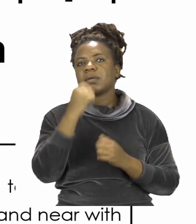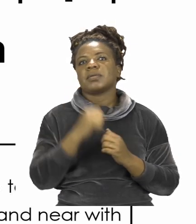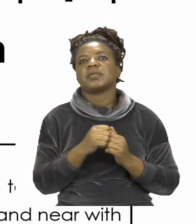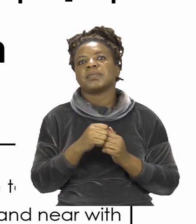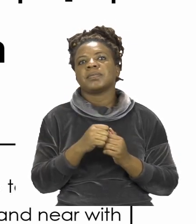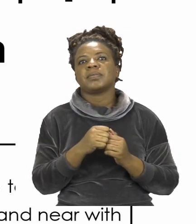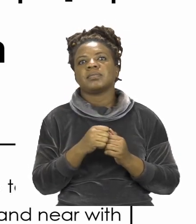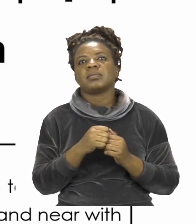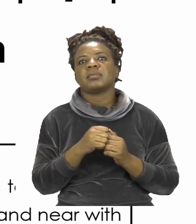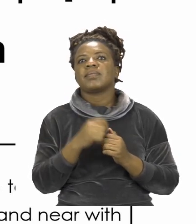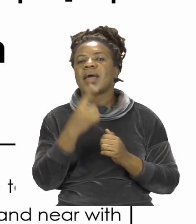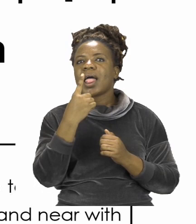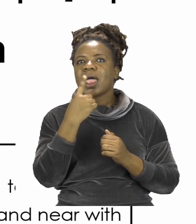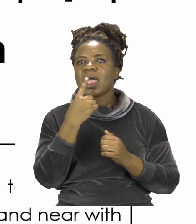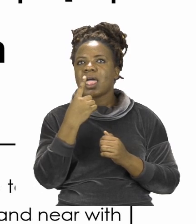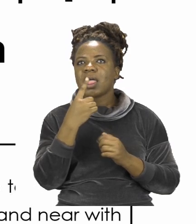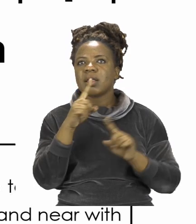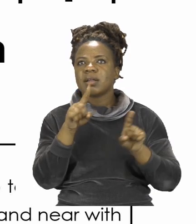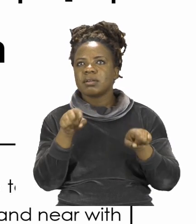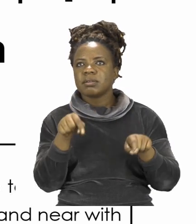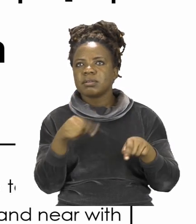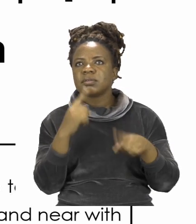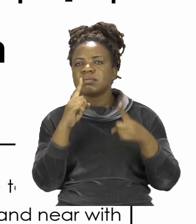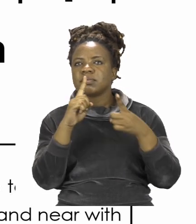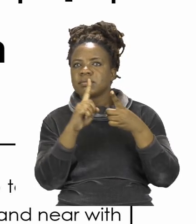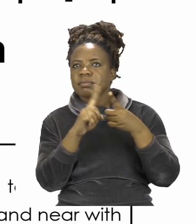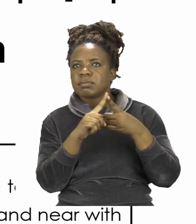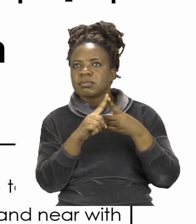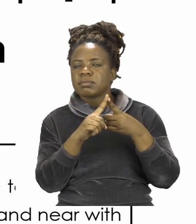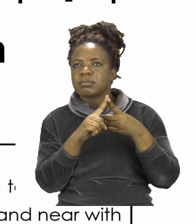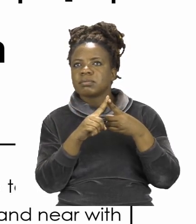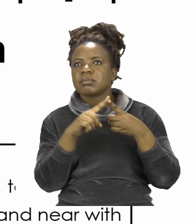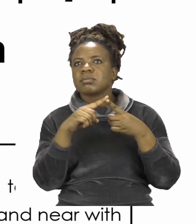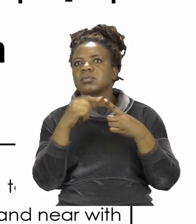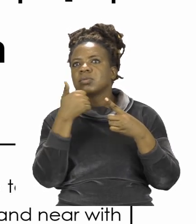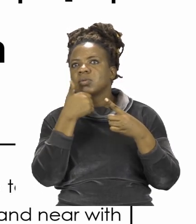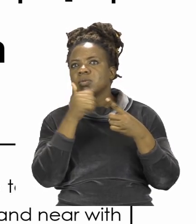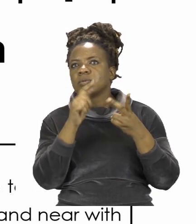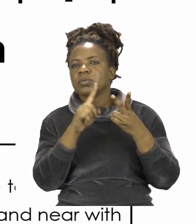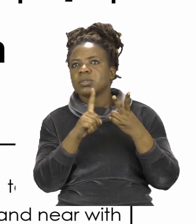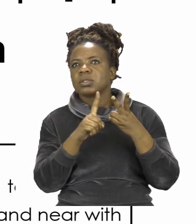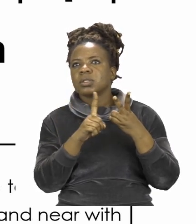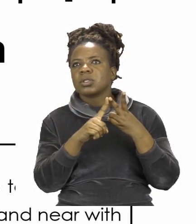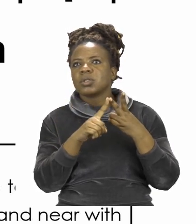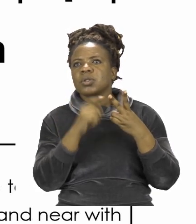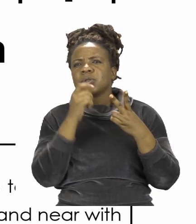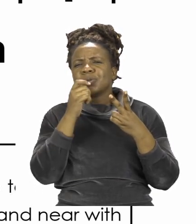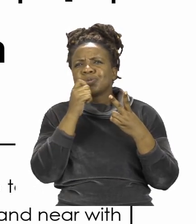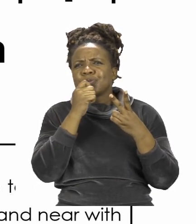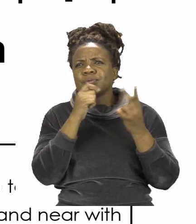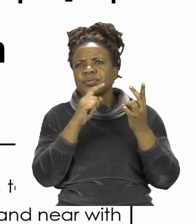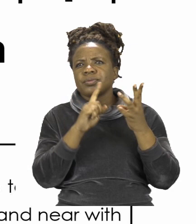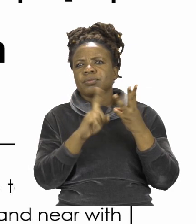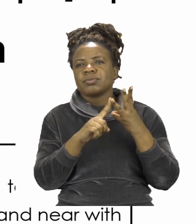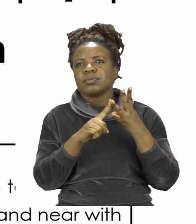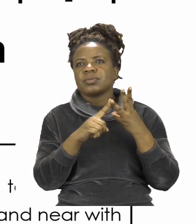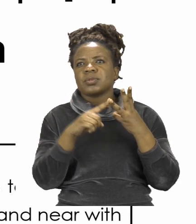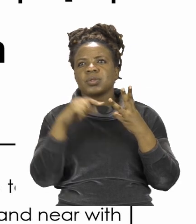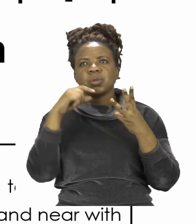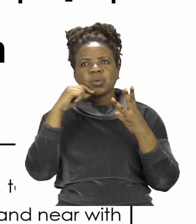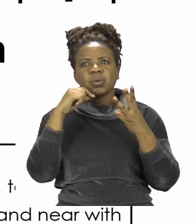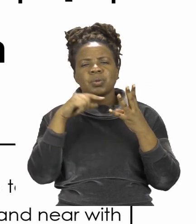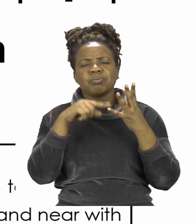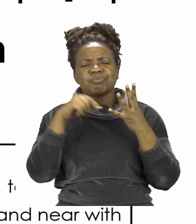mouth. I can taste things that are sweet, sour,